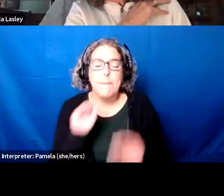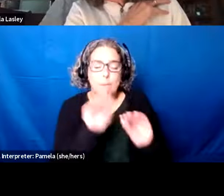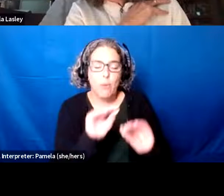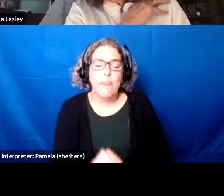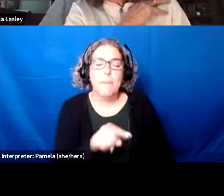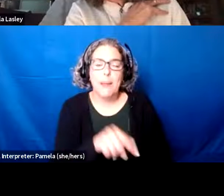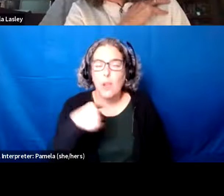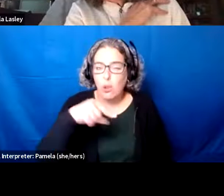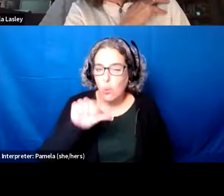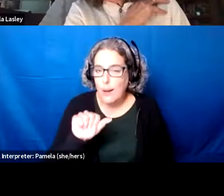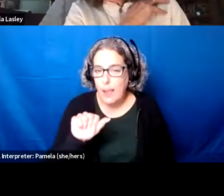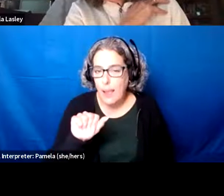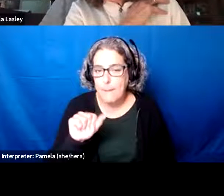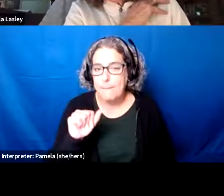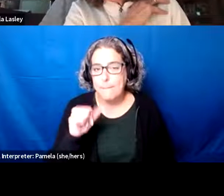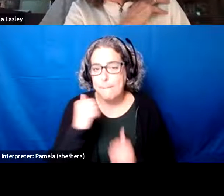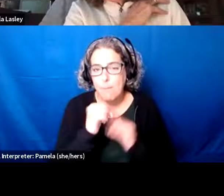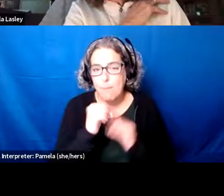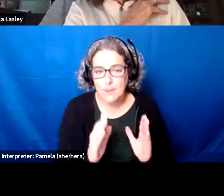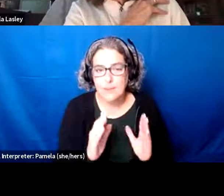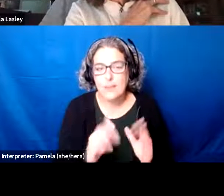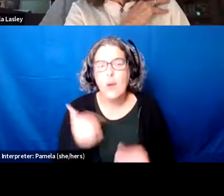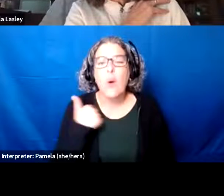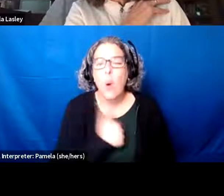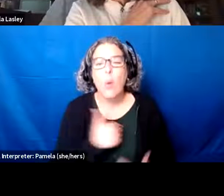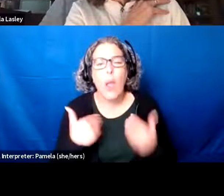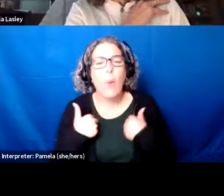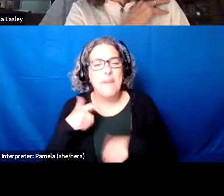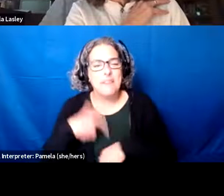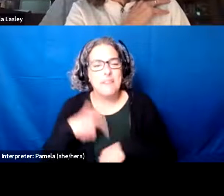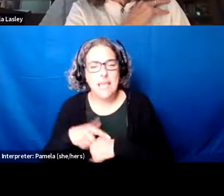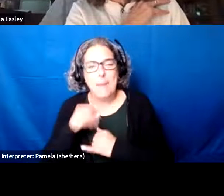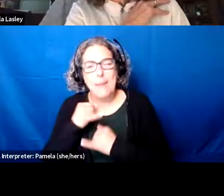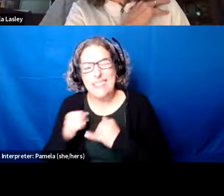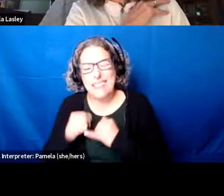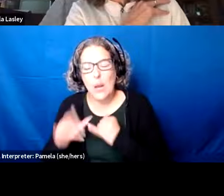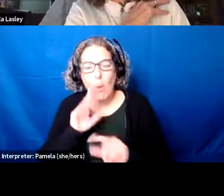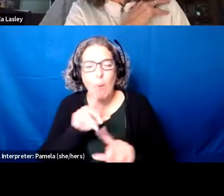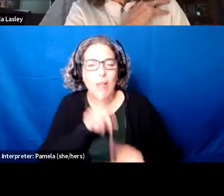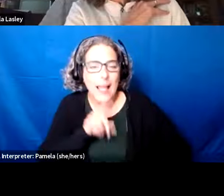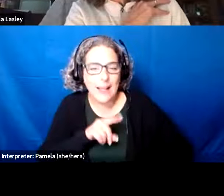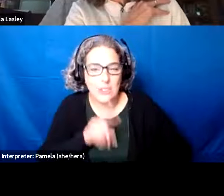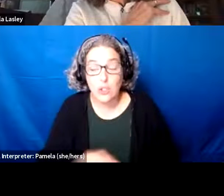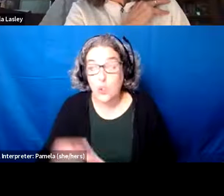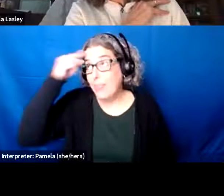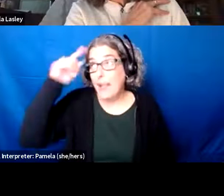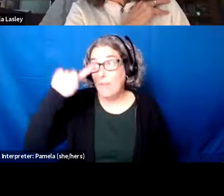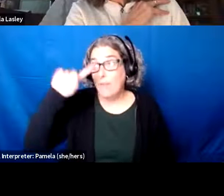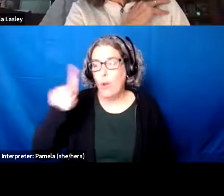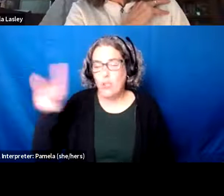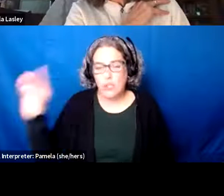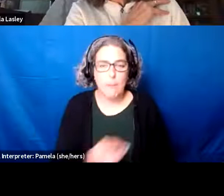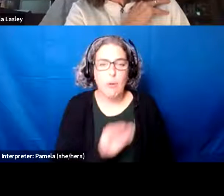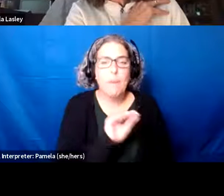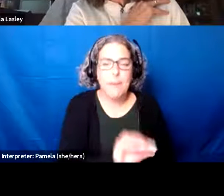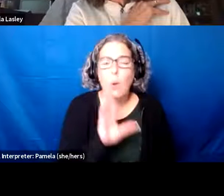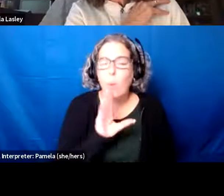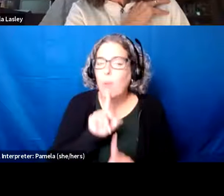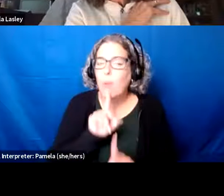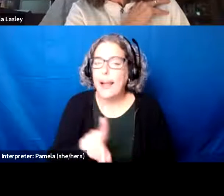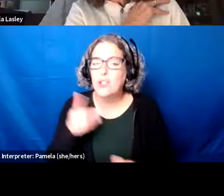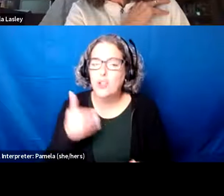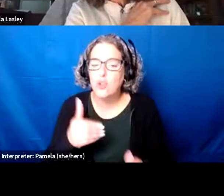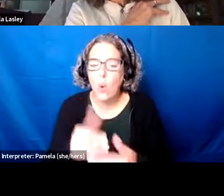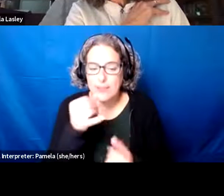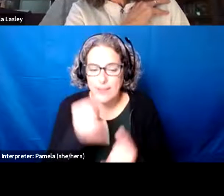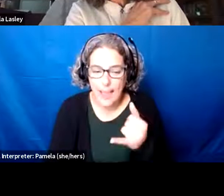the three presentations, we have time set aside to answer questions. So as you think of them, throw them in there and we'll get to it towards the end. And